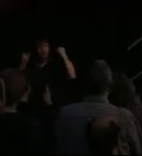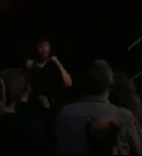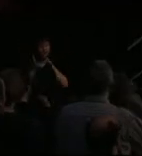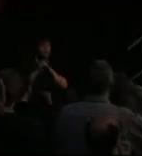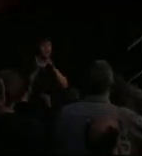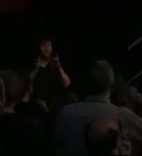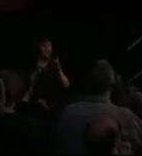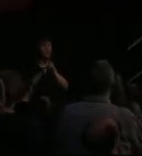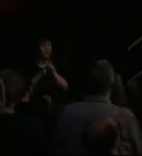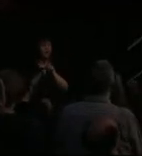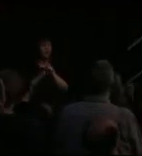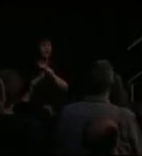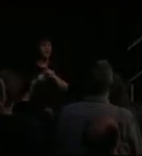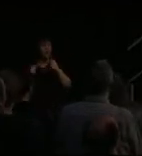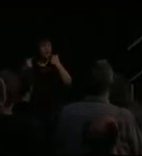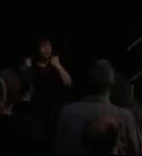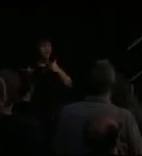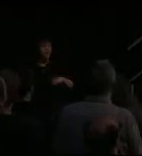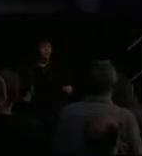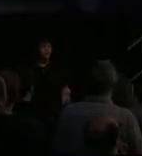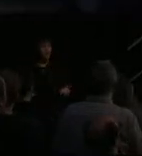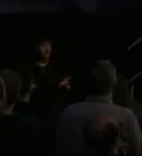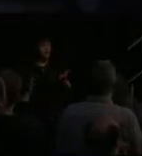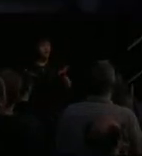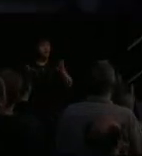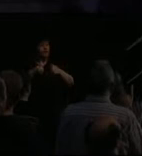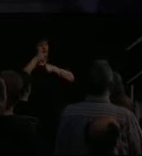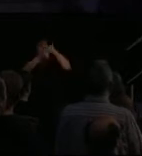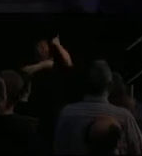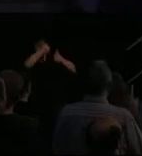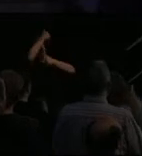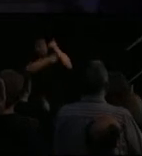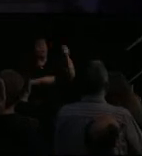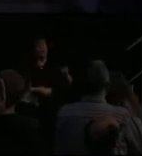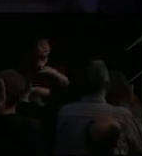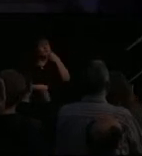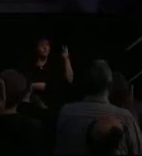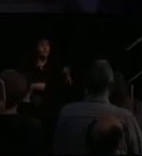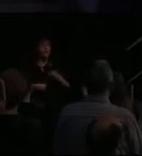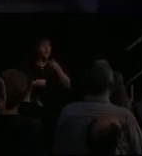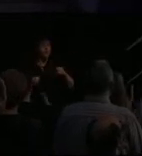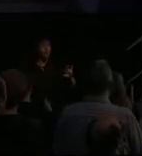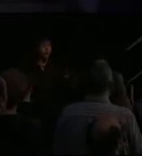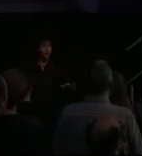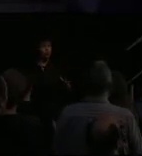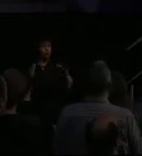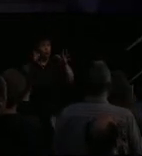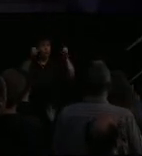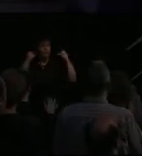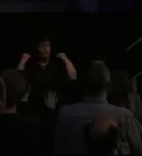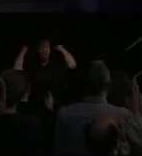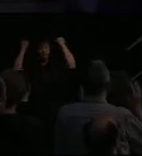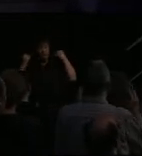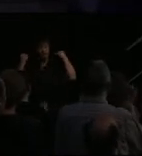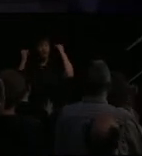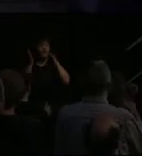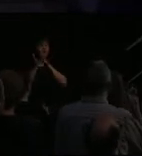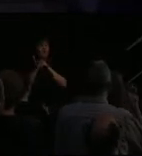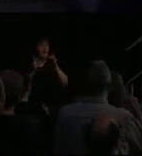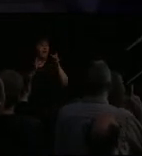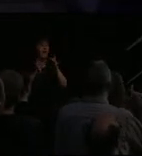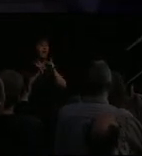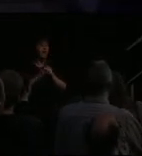Glory to the Lamb. Let it rise, praise ascend. Glory to